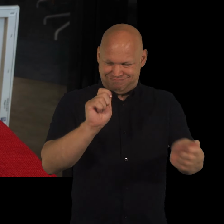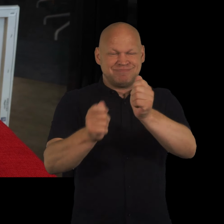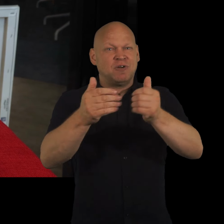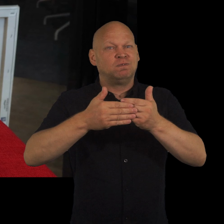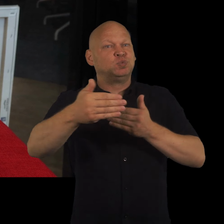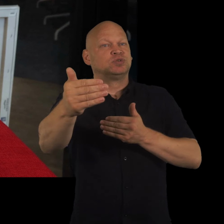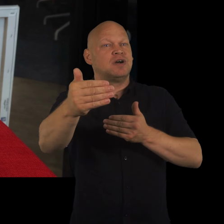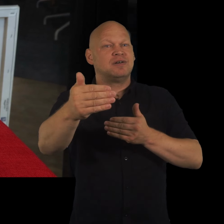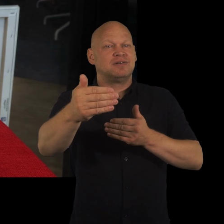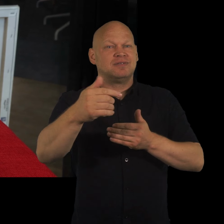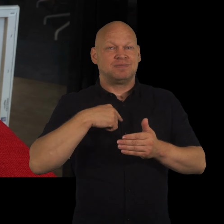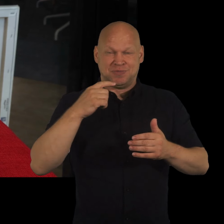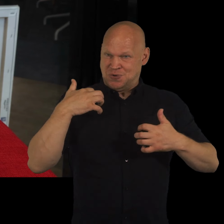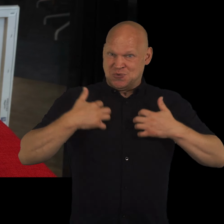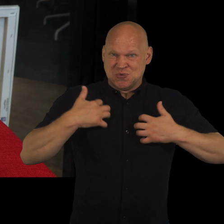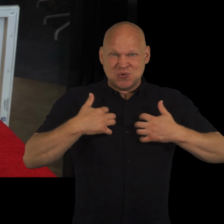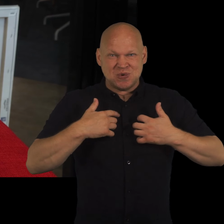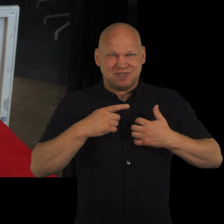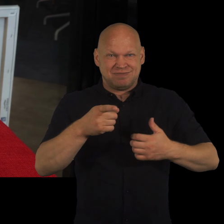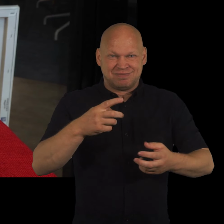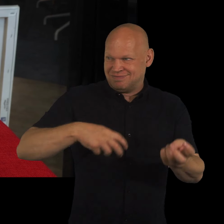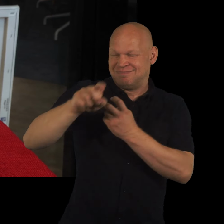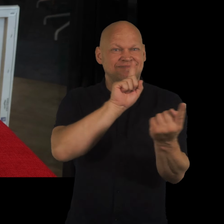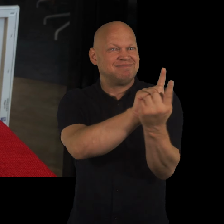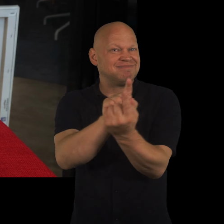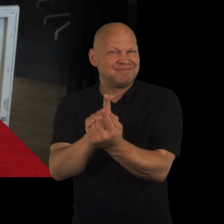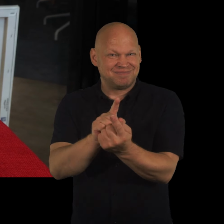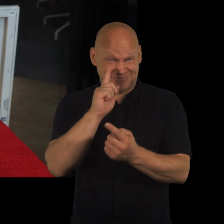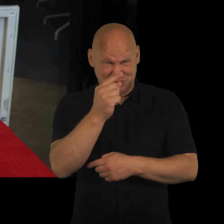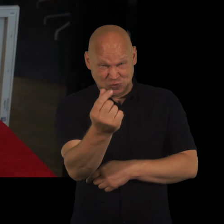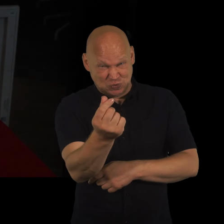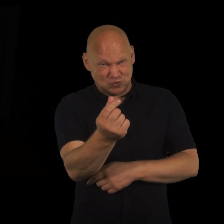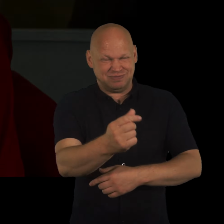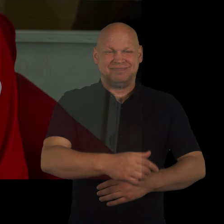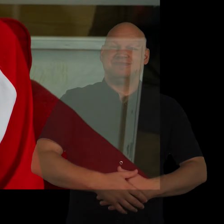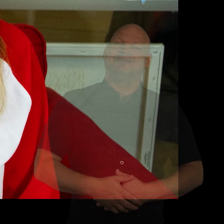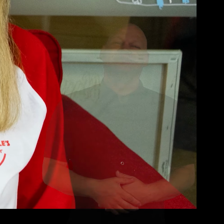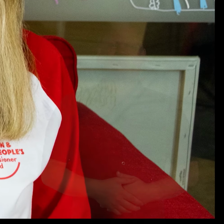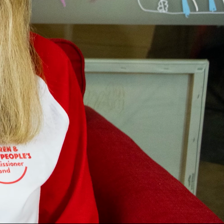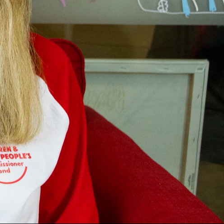those future plans. I can't wait to get out and about to meet you. See you soon.